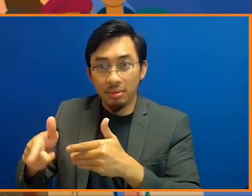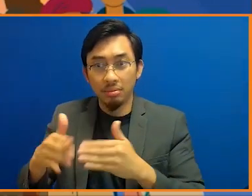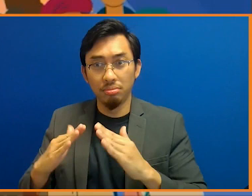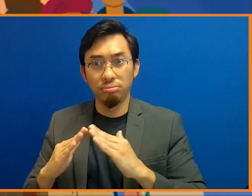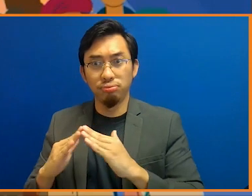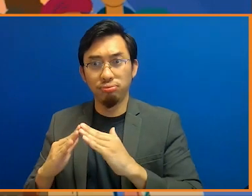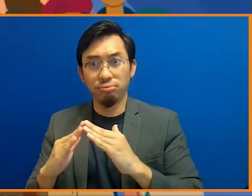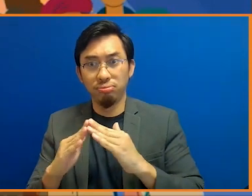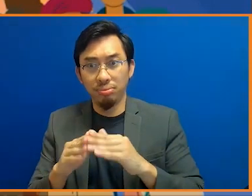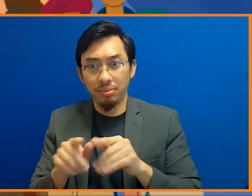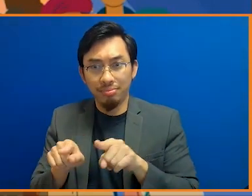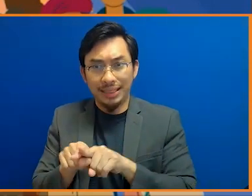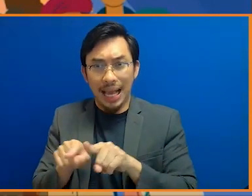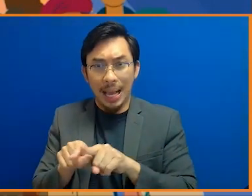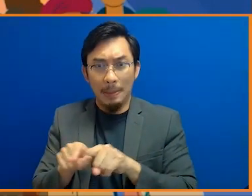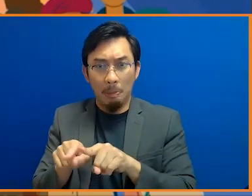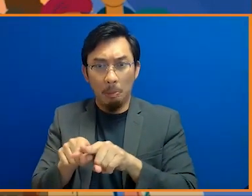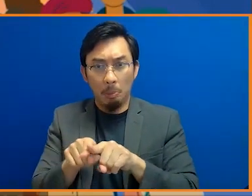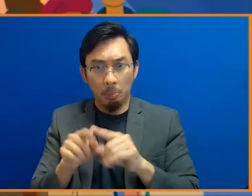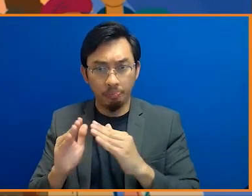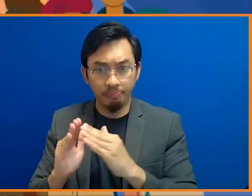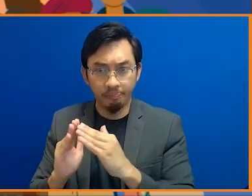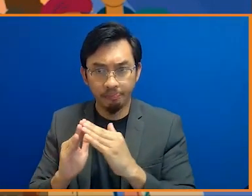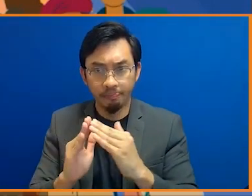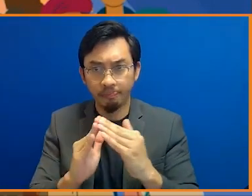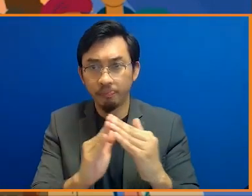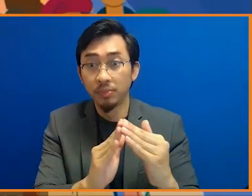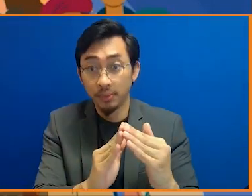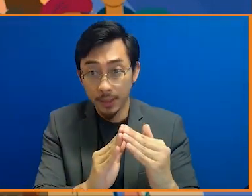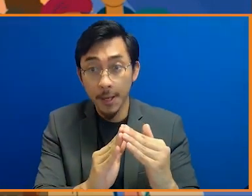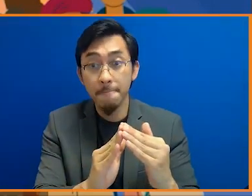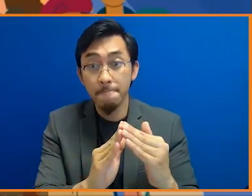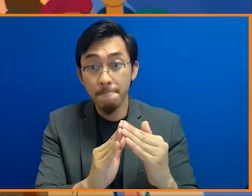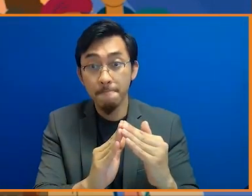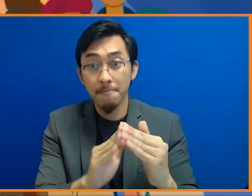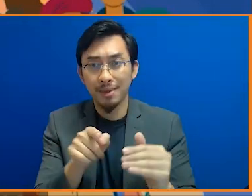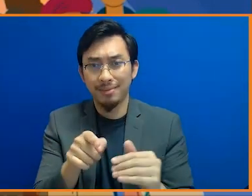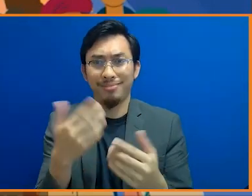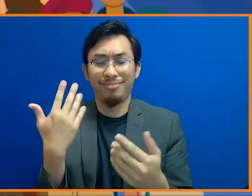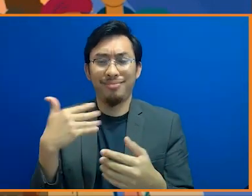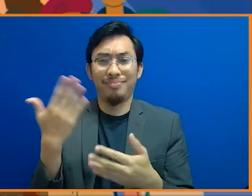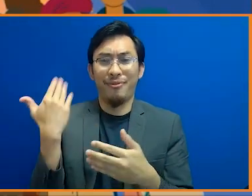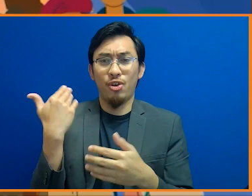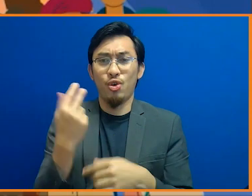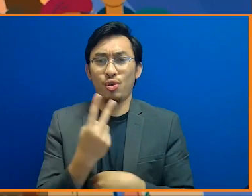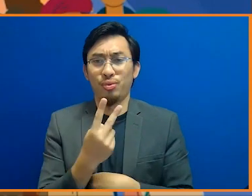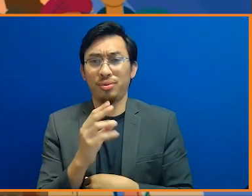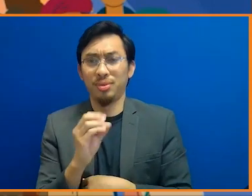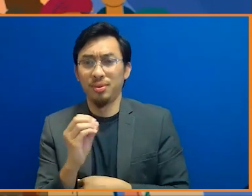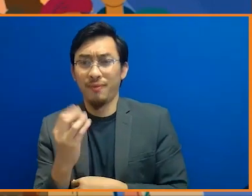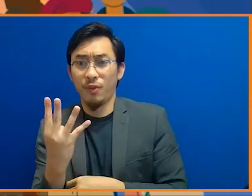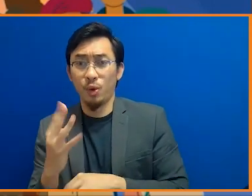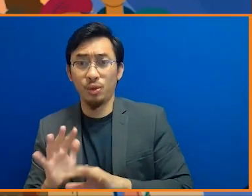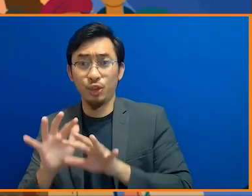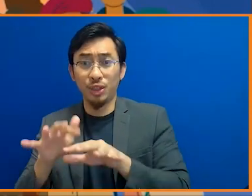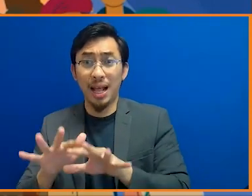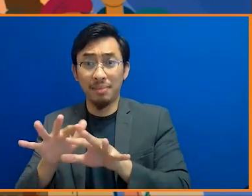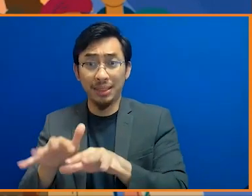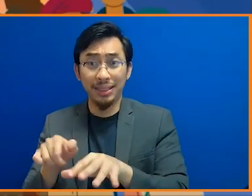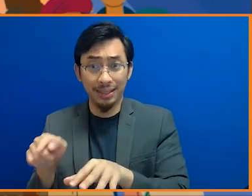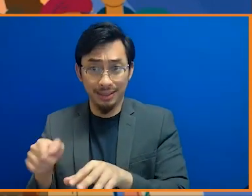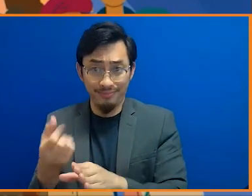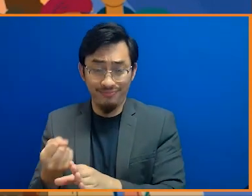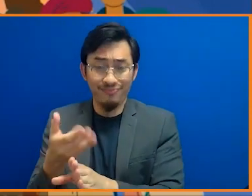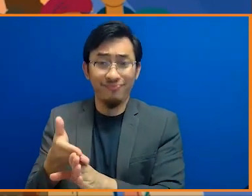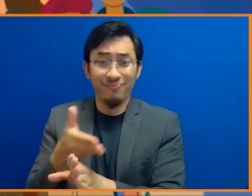That houses were built almost exactly the same where they were before the 2004